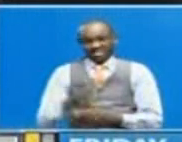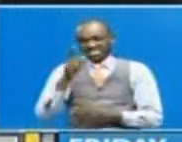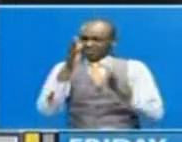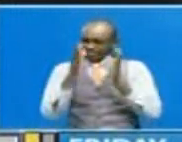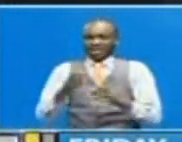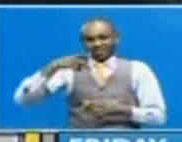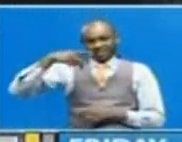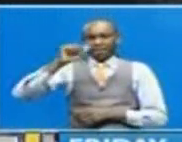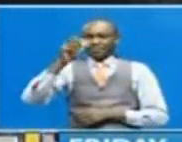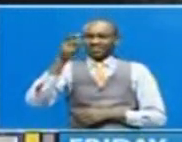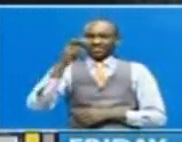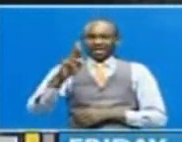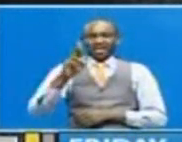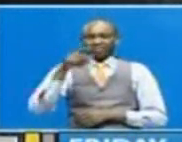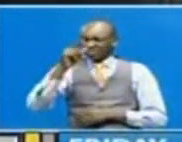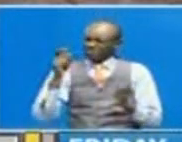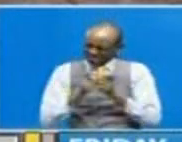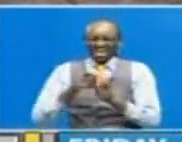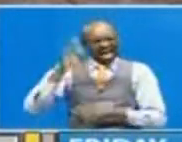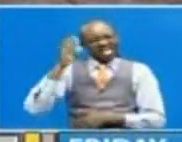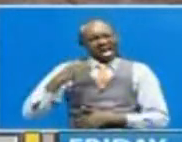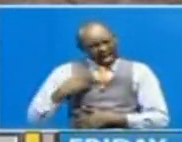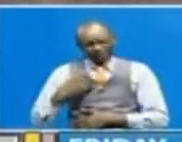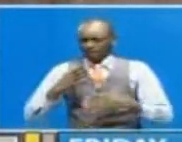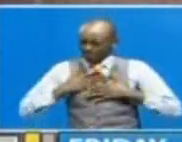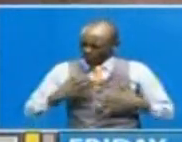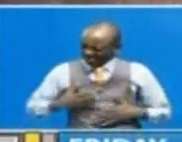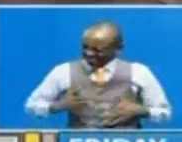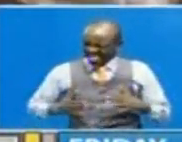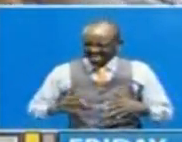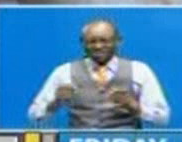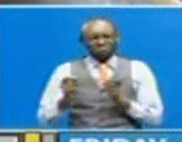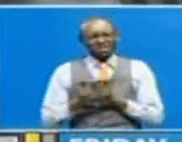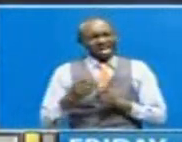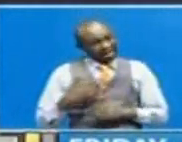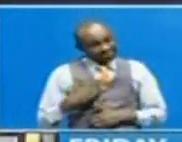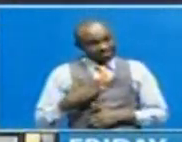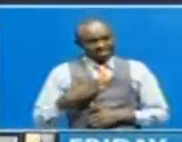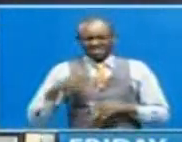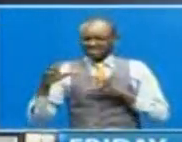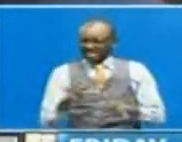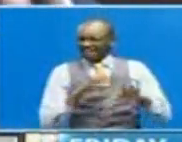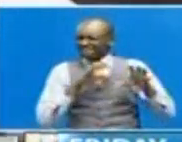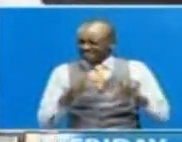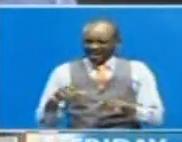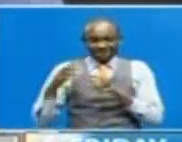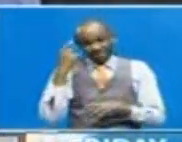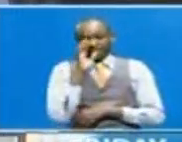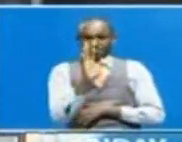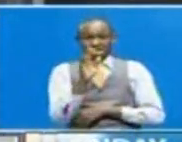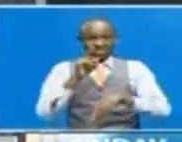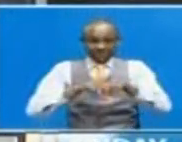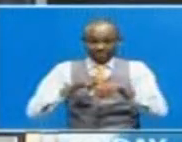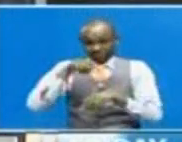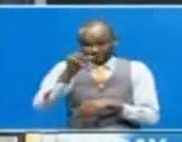55-year-old Peter Ndongo winces in pain with every body movement he makes. The misery is etched on his face as he shares